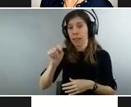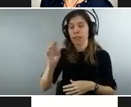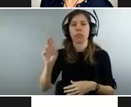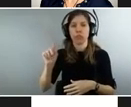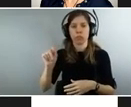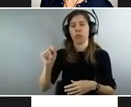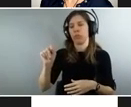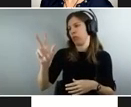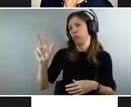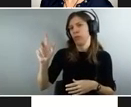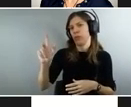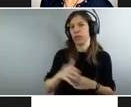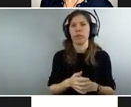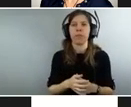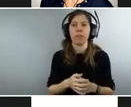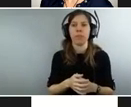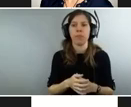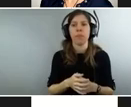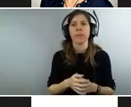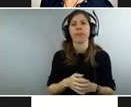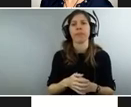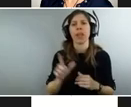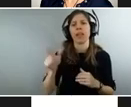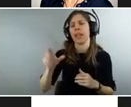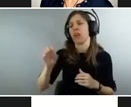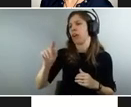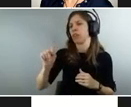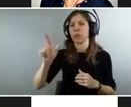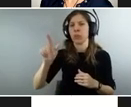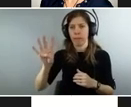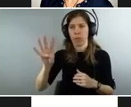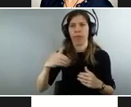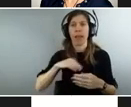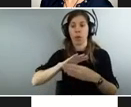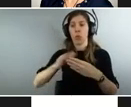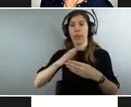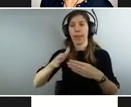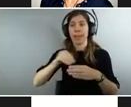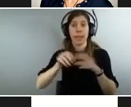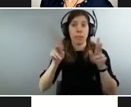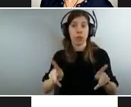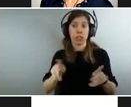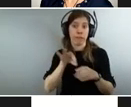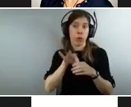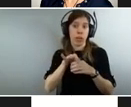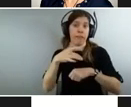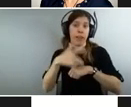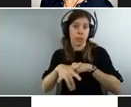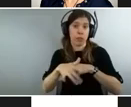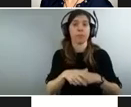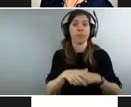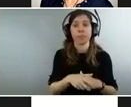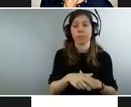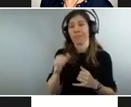and then October 24th, there's weekend in-person voting available. The last day to